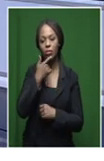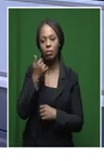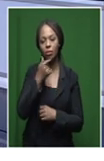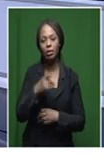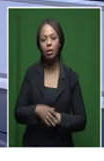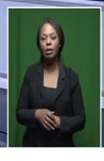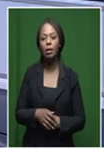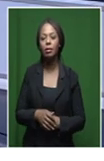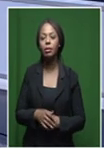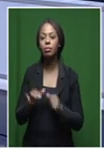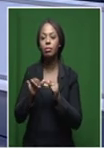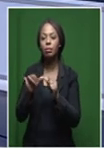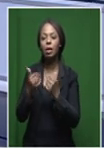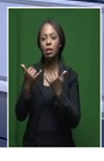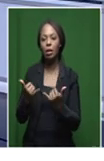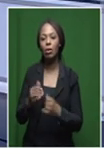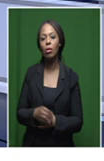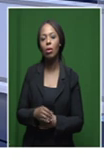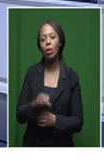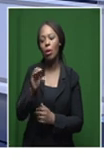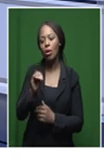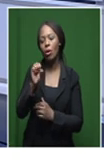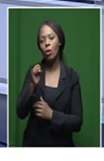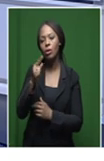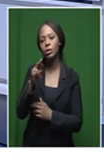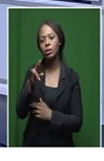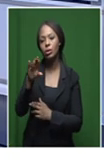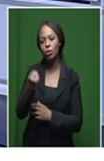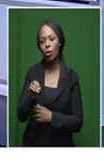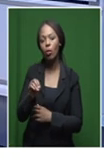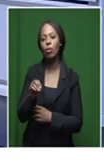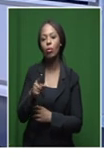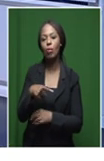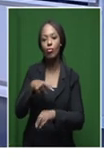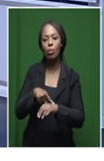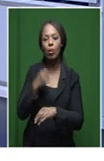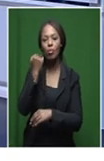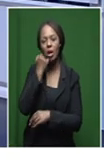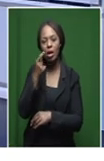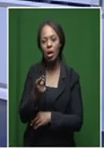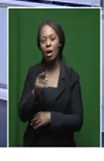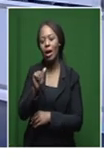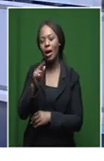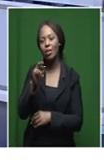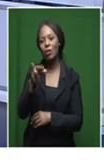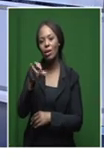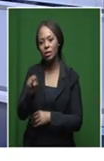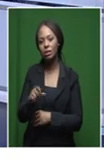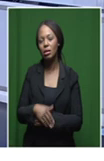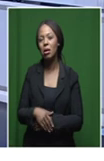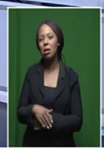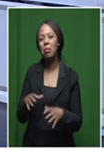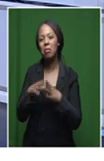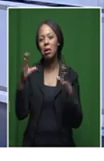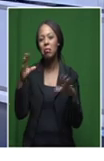Yes, so let's continue our discussion. We're talking about osteoarthritis before the ad break and, of course, all the issues that come with it. So what is the major cause